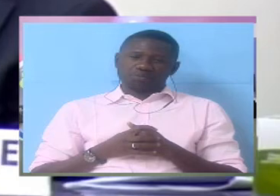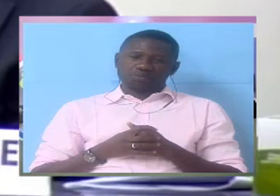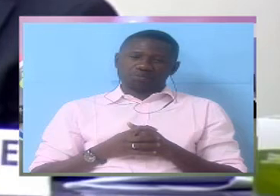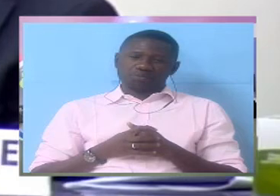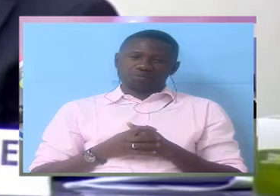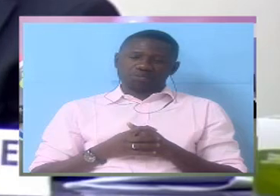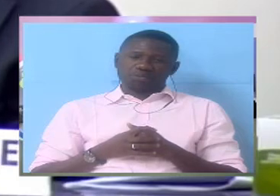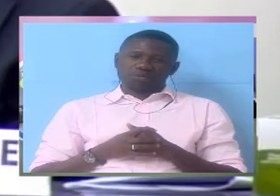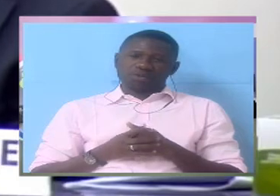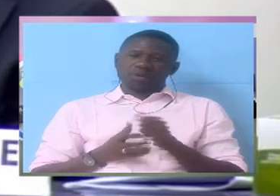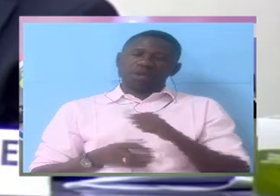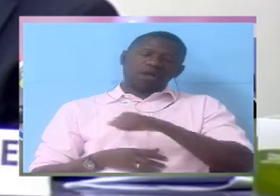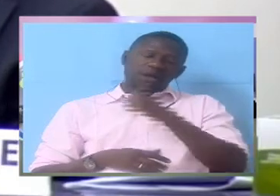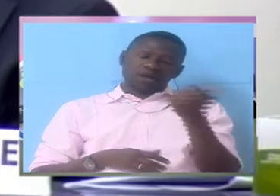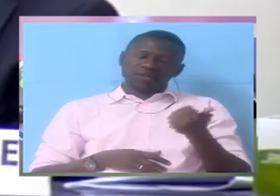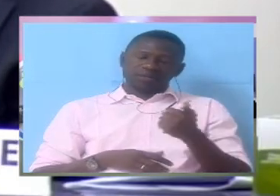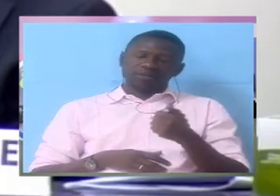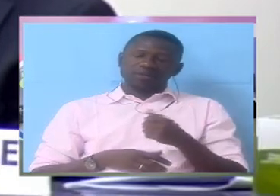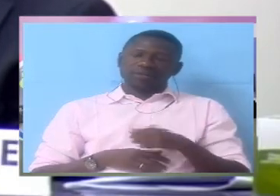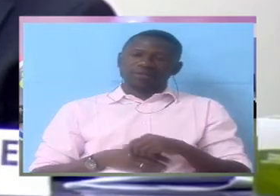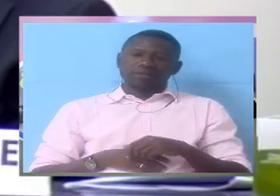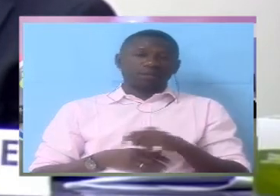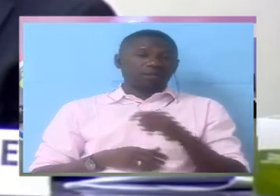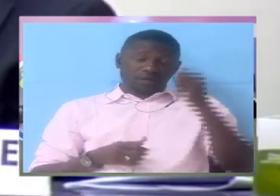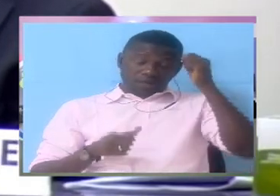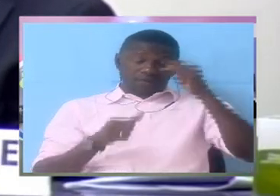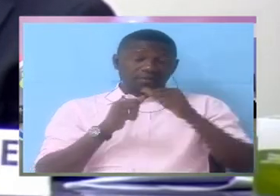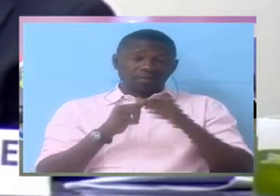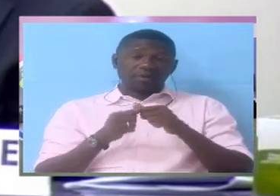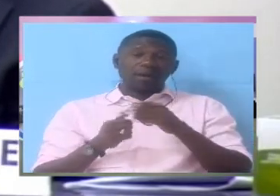And recall you are adversely